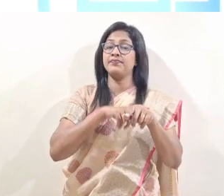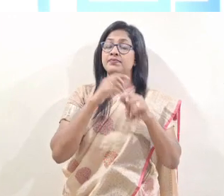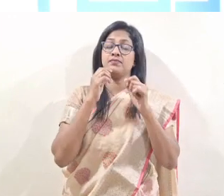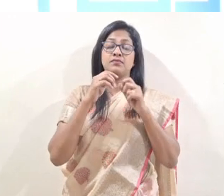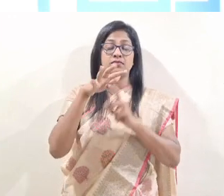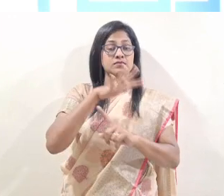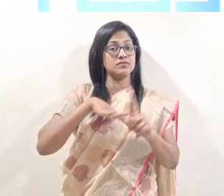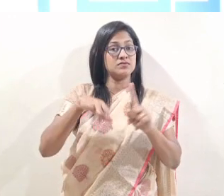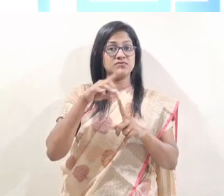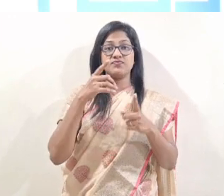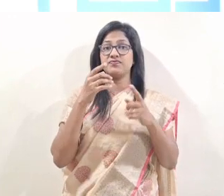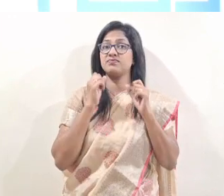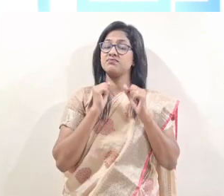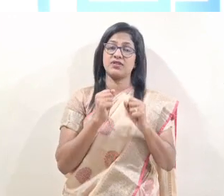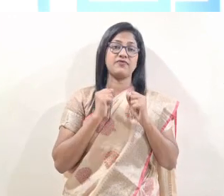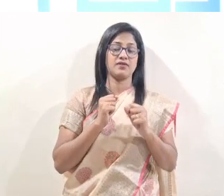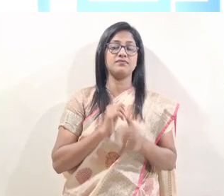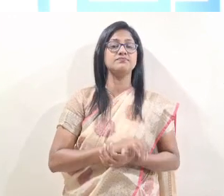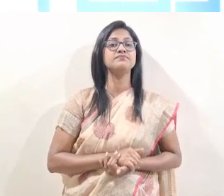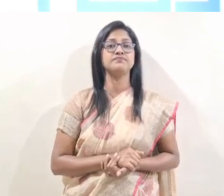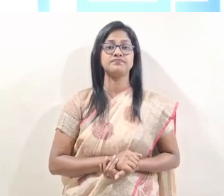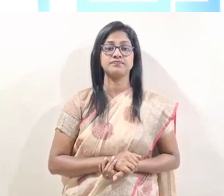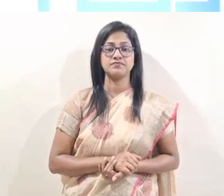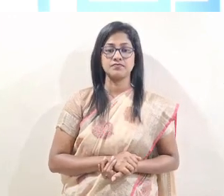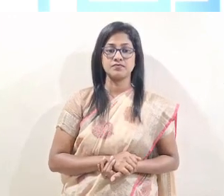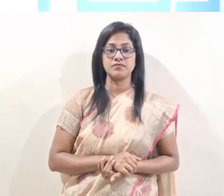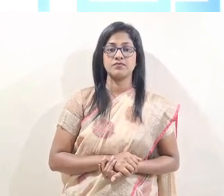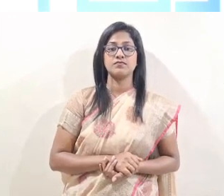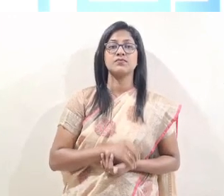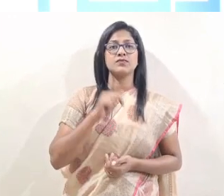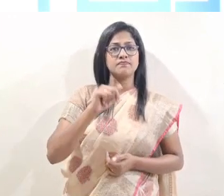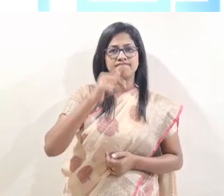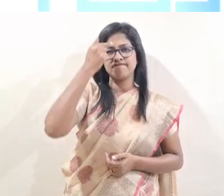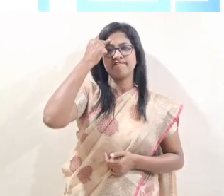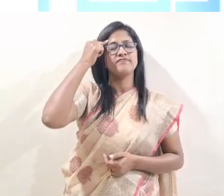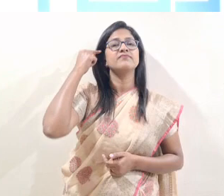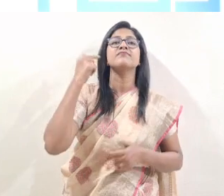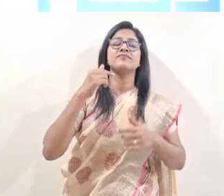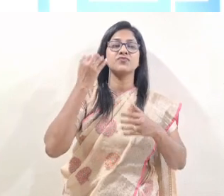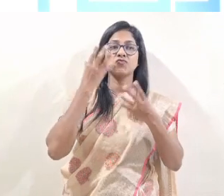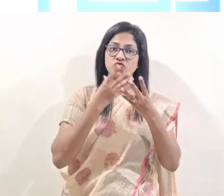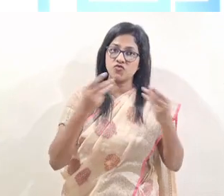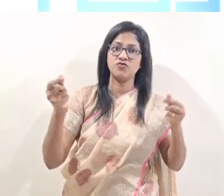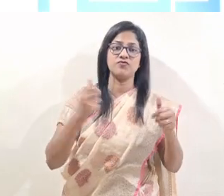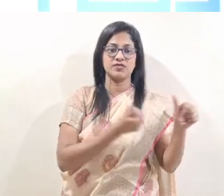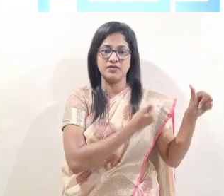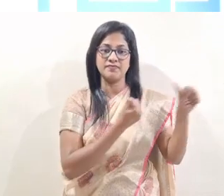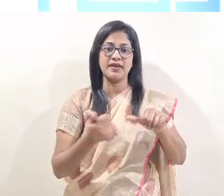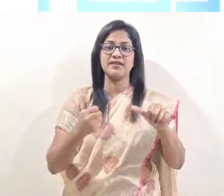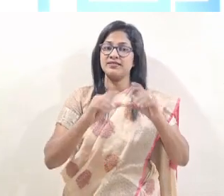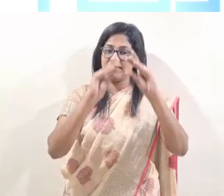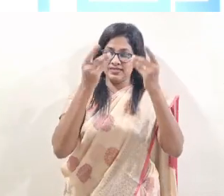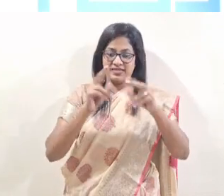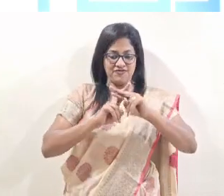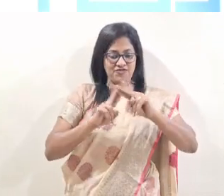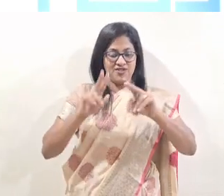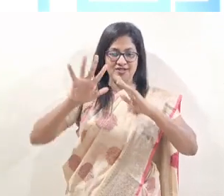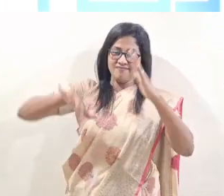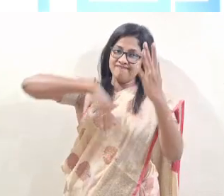situation. So we came up with a solution. We turned the whole design